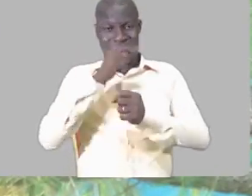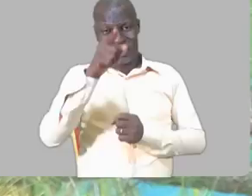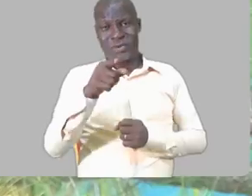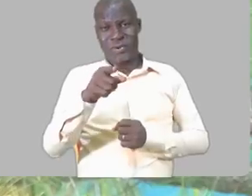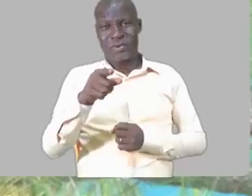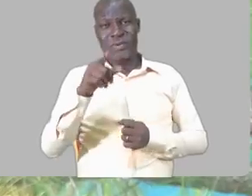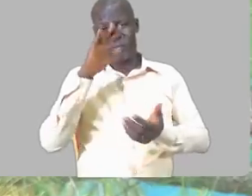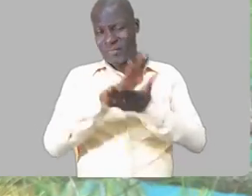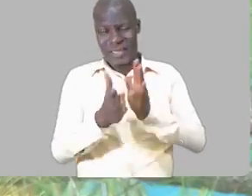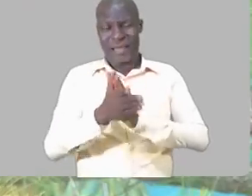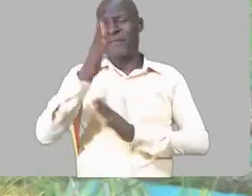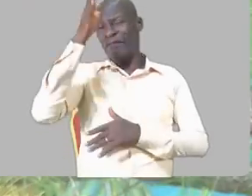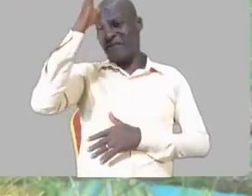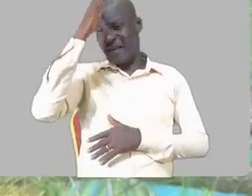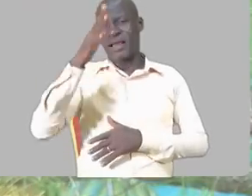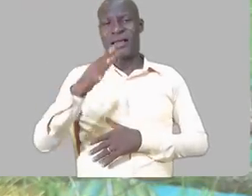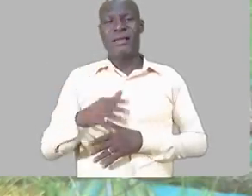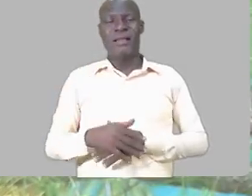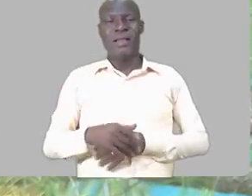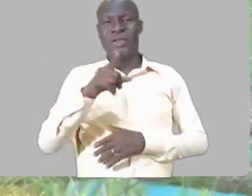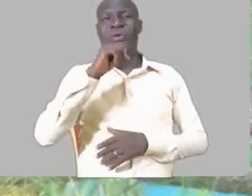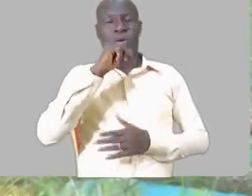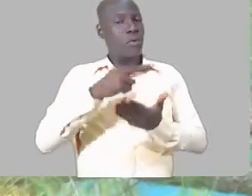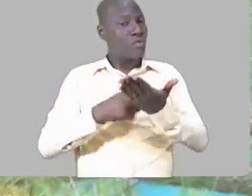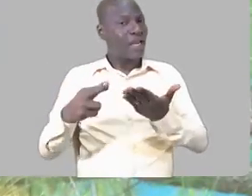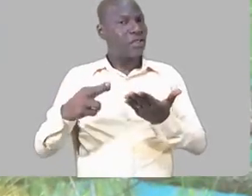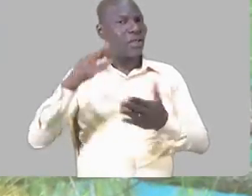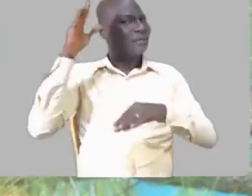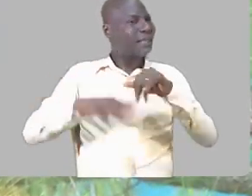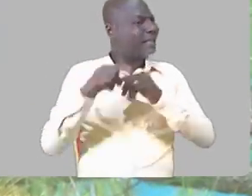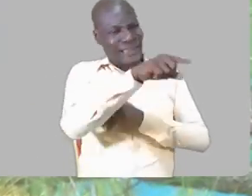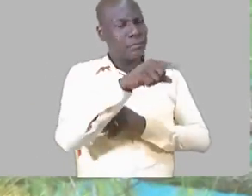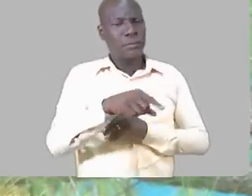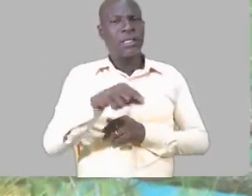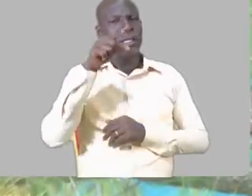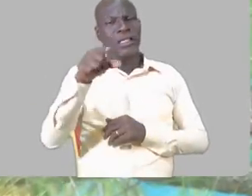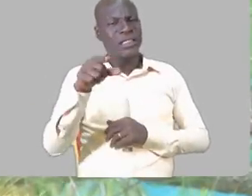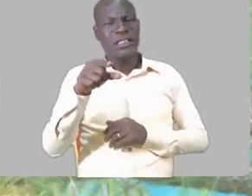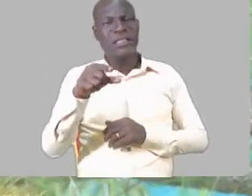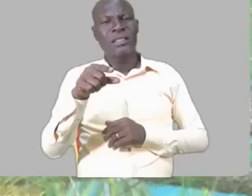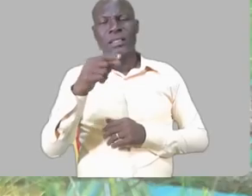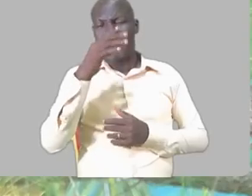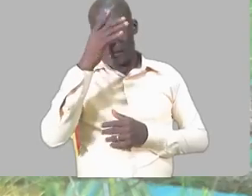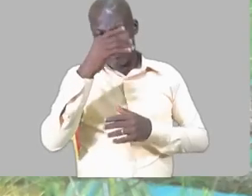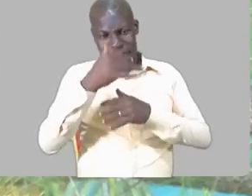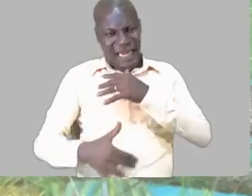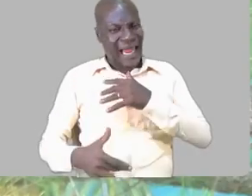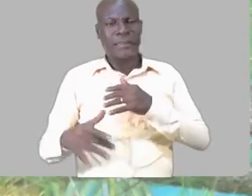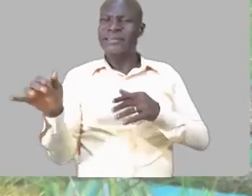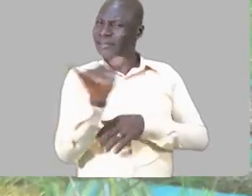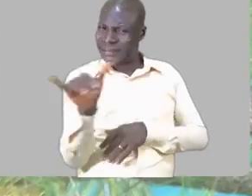wo meye tene ni ni nchan no wo ye ni moja enti wasem bia wo ka bia no e contradict